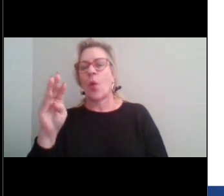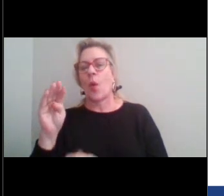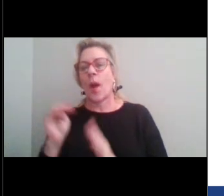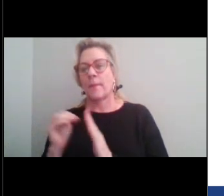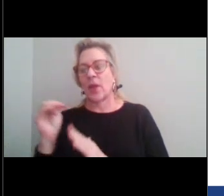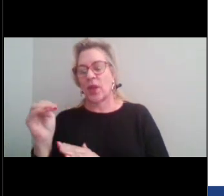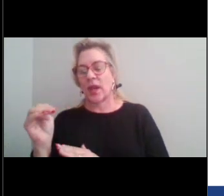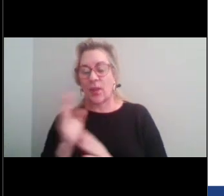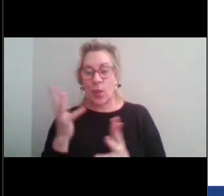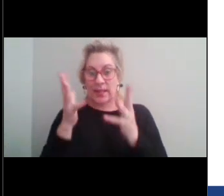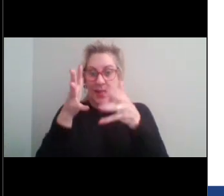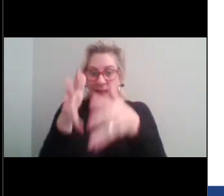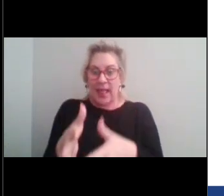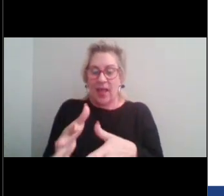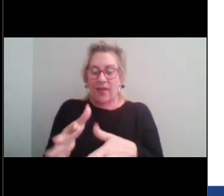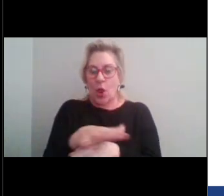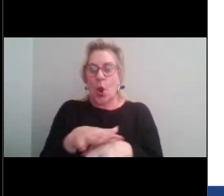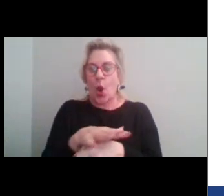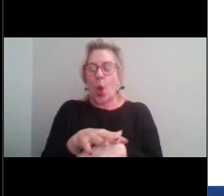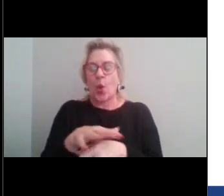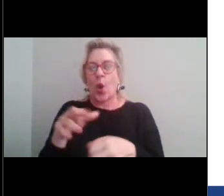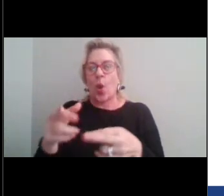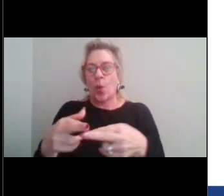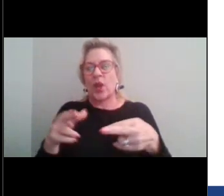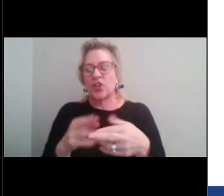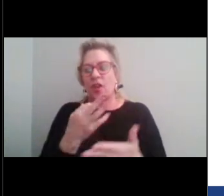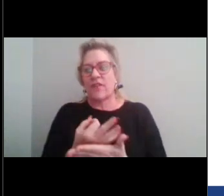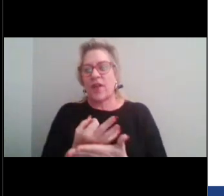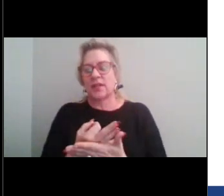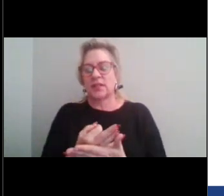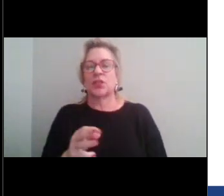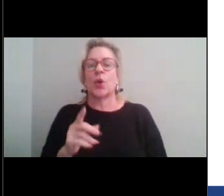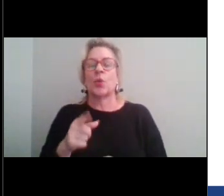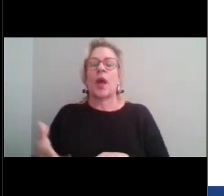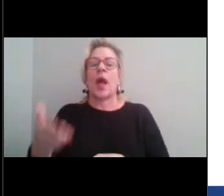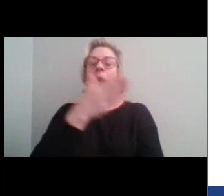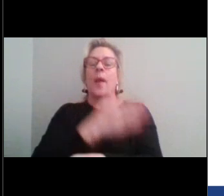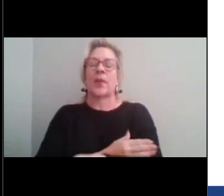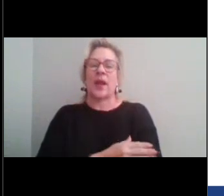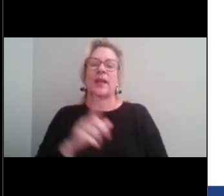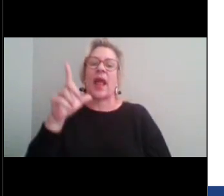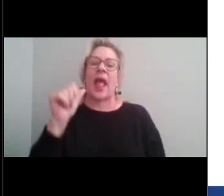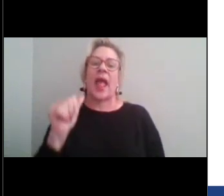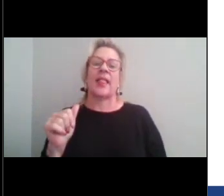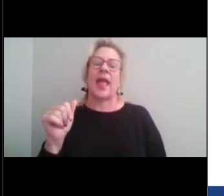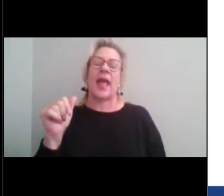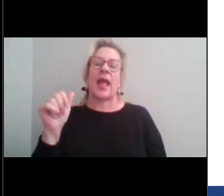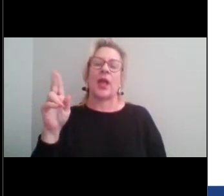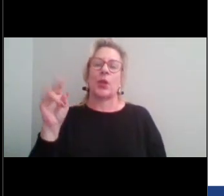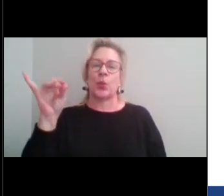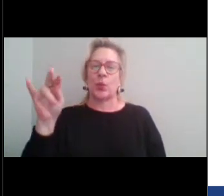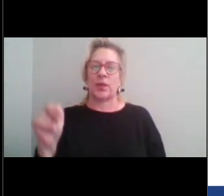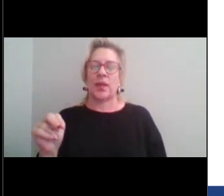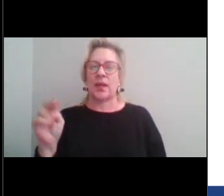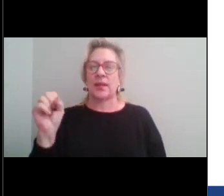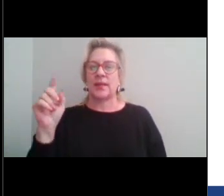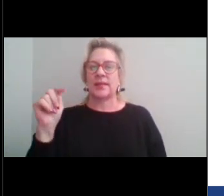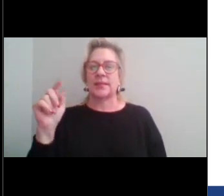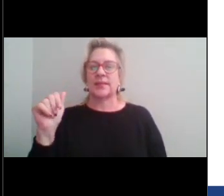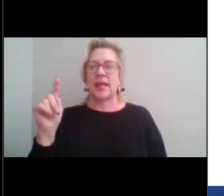The remainder with local and regional funds to again upgrade the LA Union Station. Short-term benefits for local